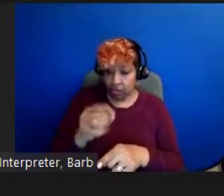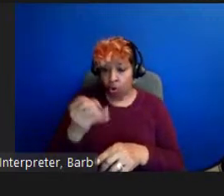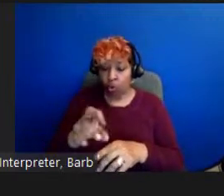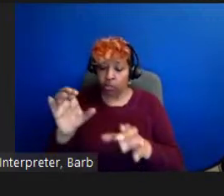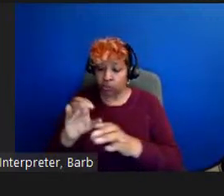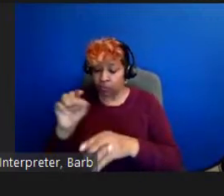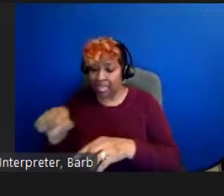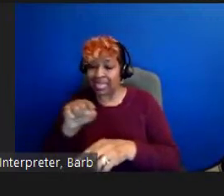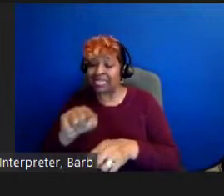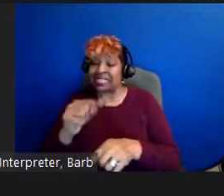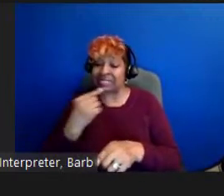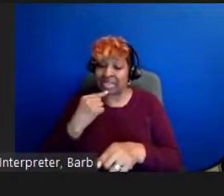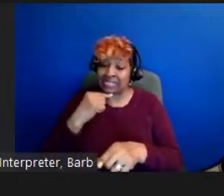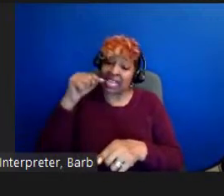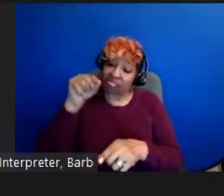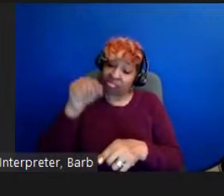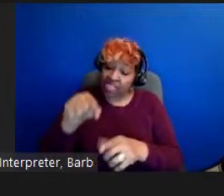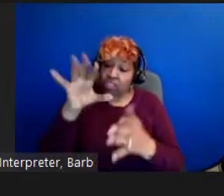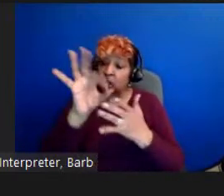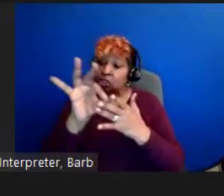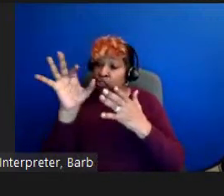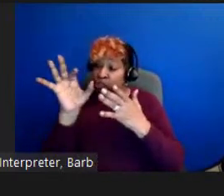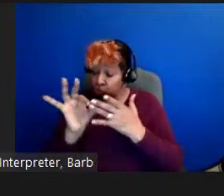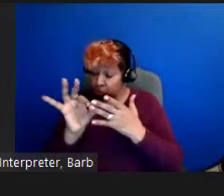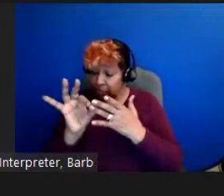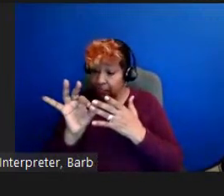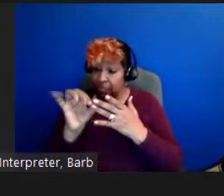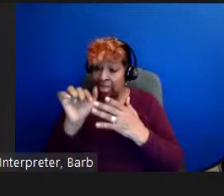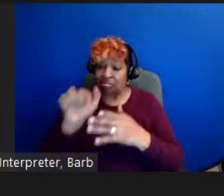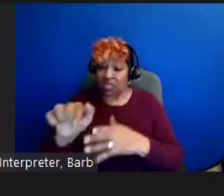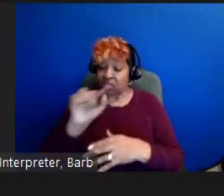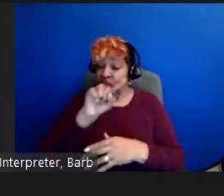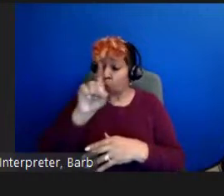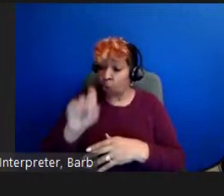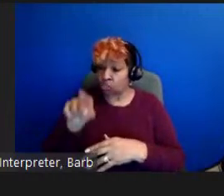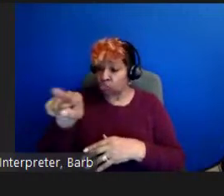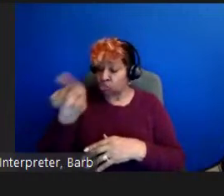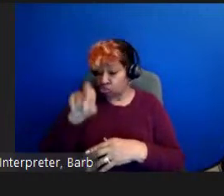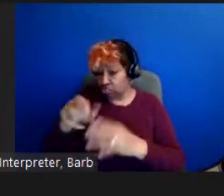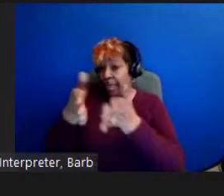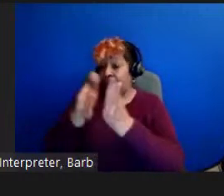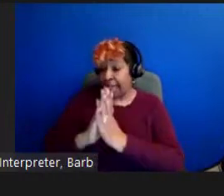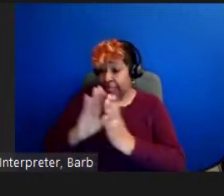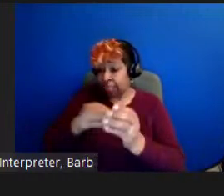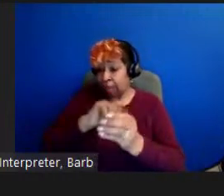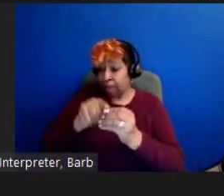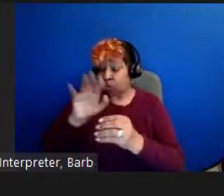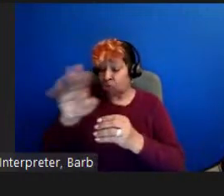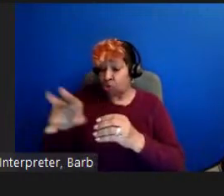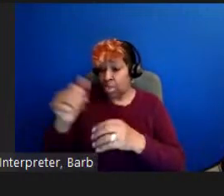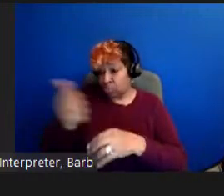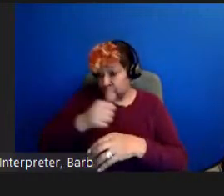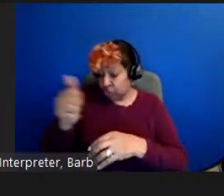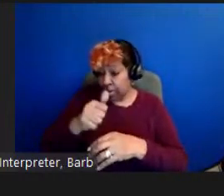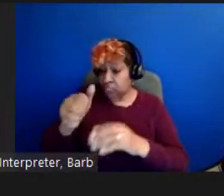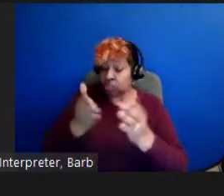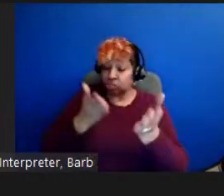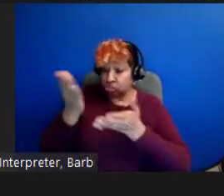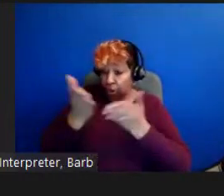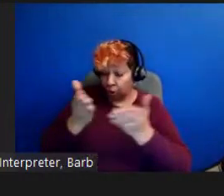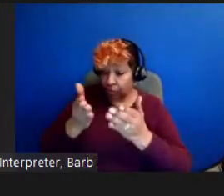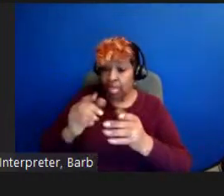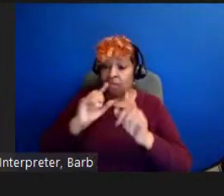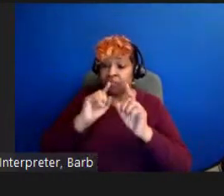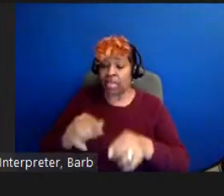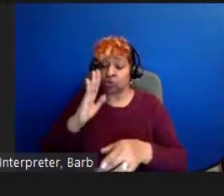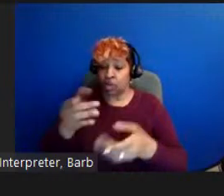It says these are the choices. These are the questions that you should be asking about your transit service. The answers will come